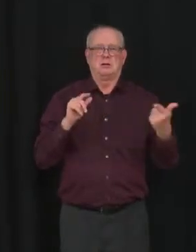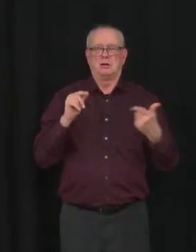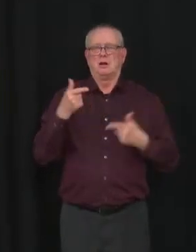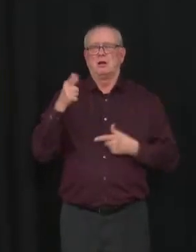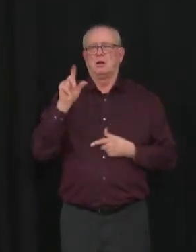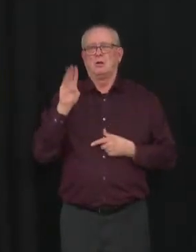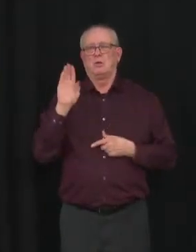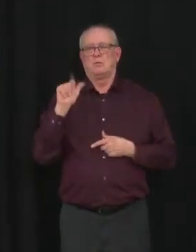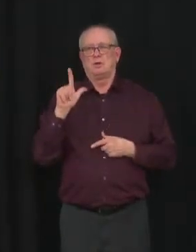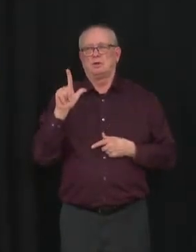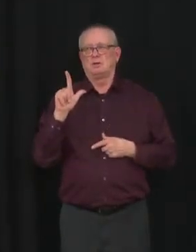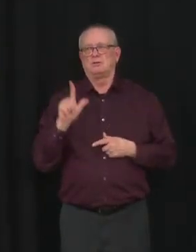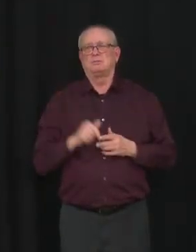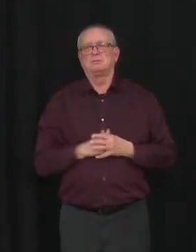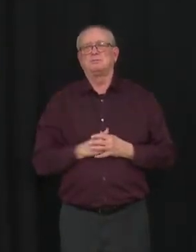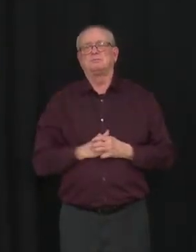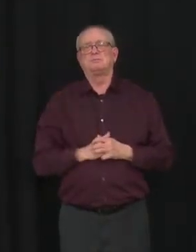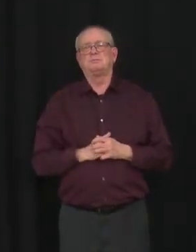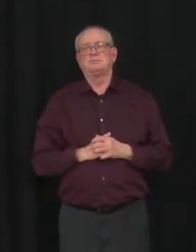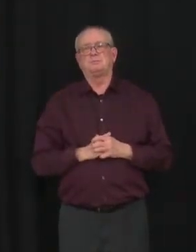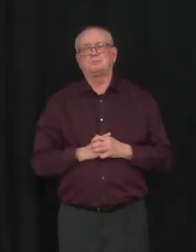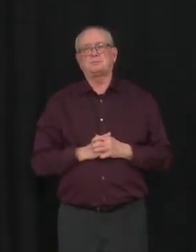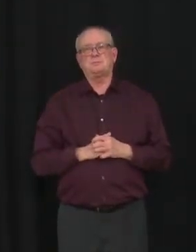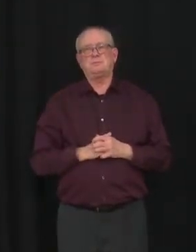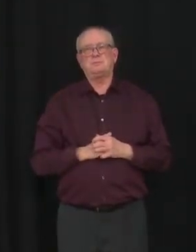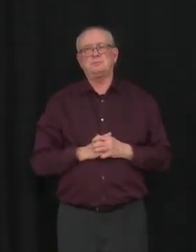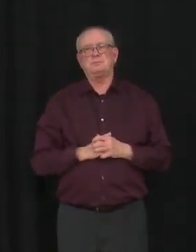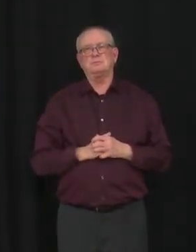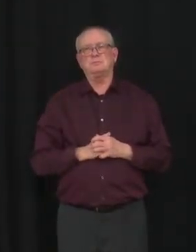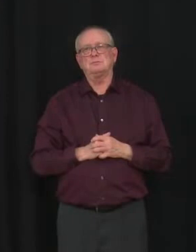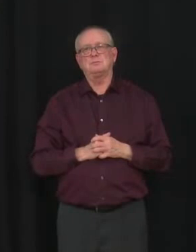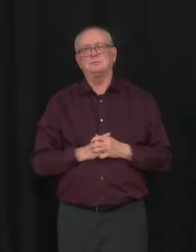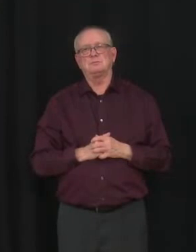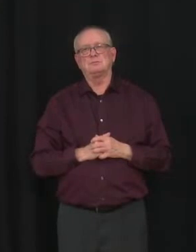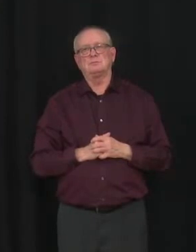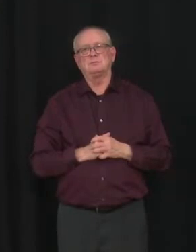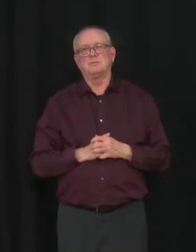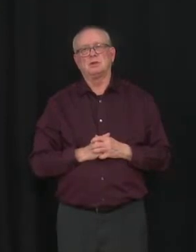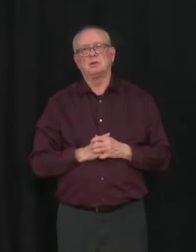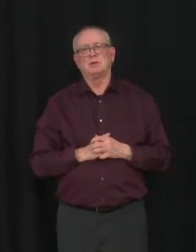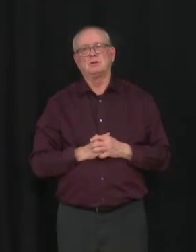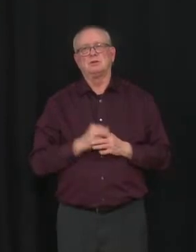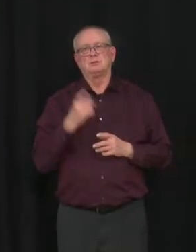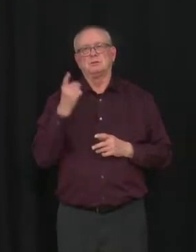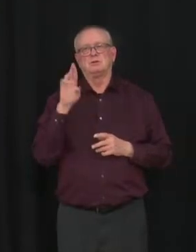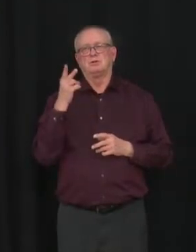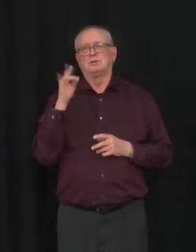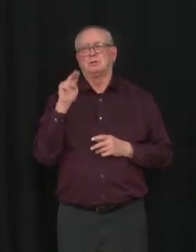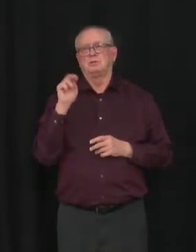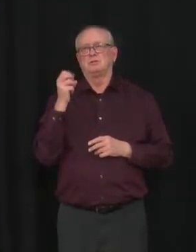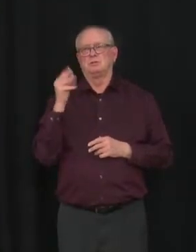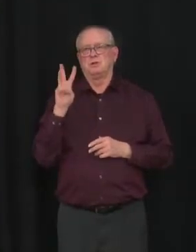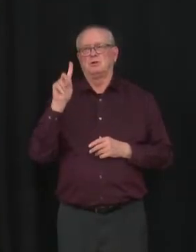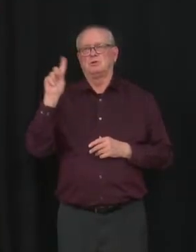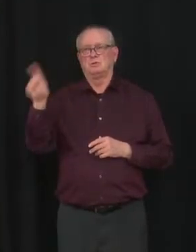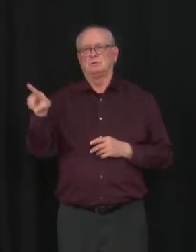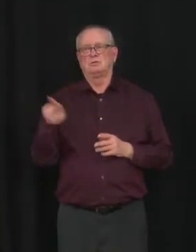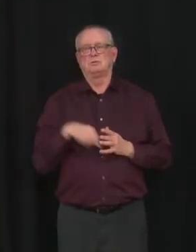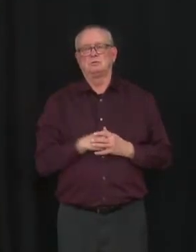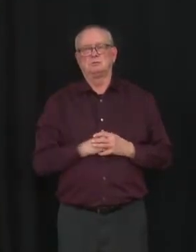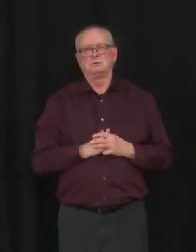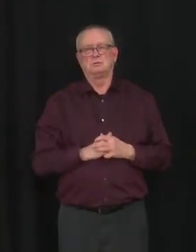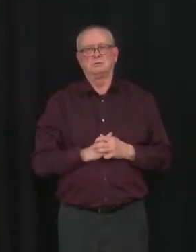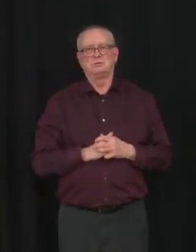Yeah, thanks for taking my question. Just wondering, a question for Dr. Hinshaw, wondering if we are aware of any of